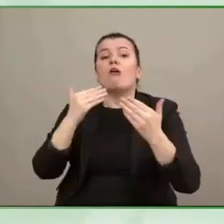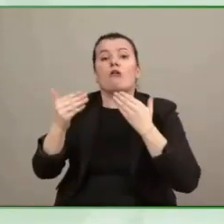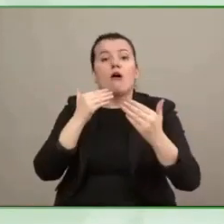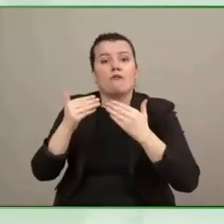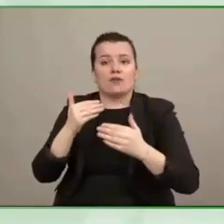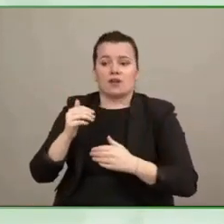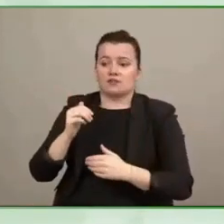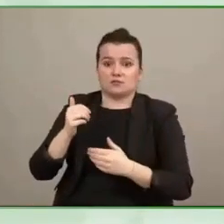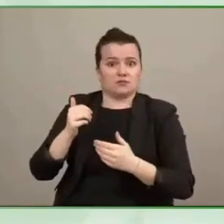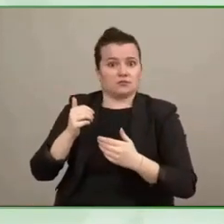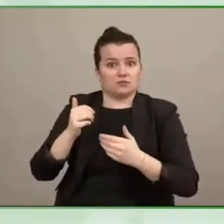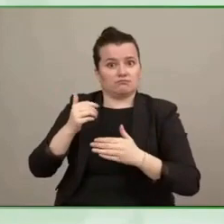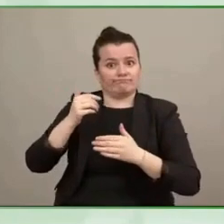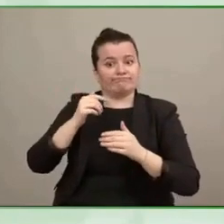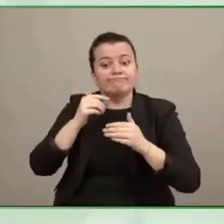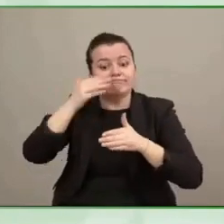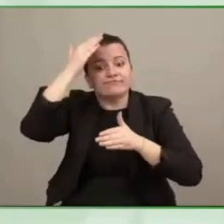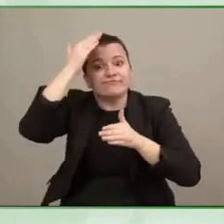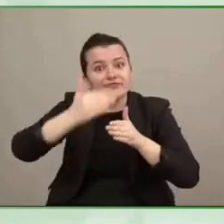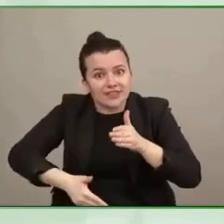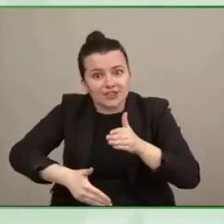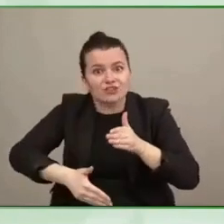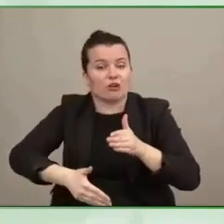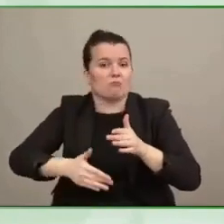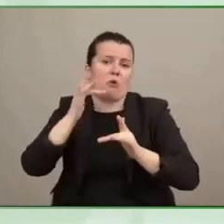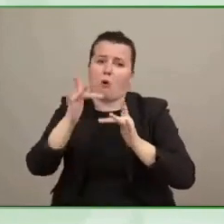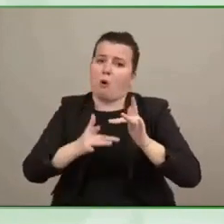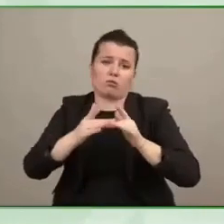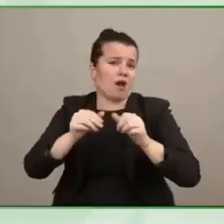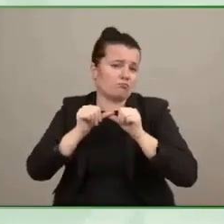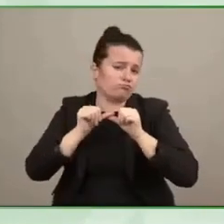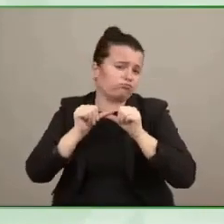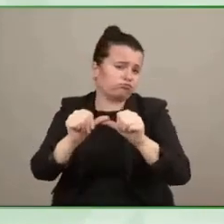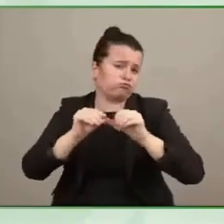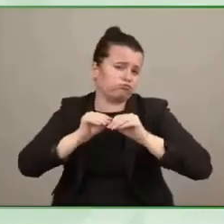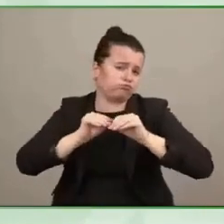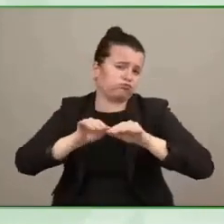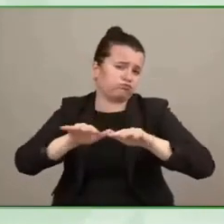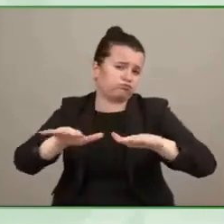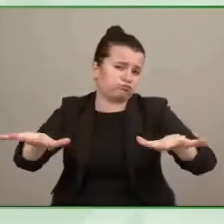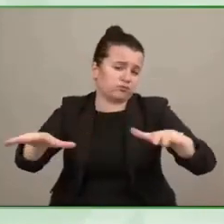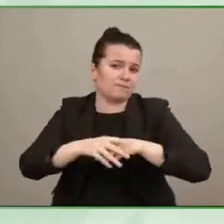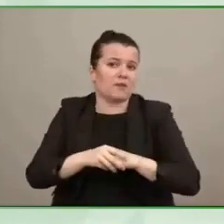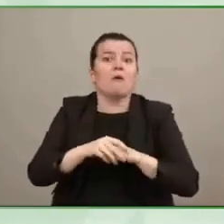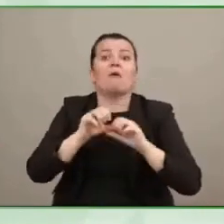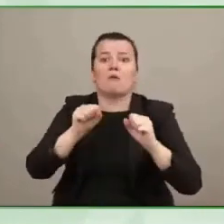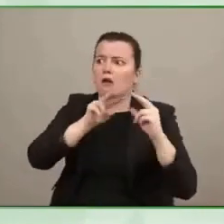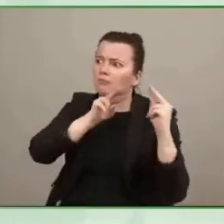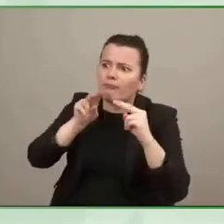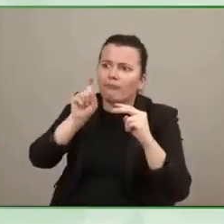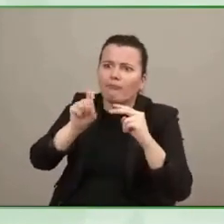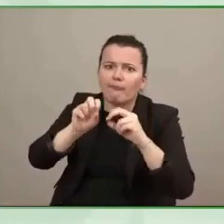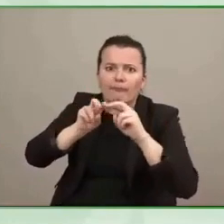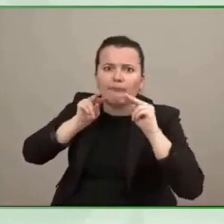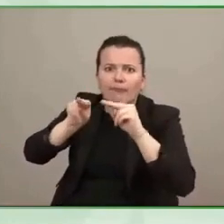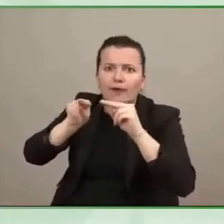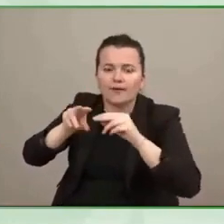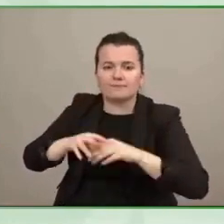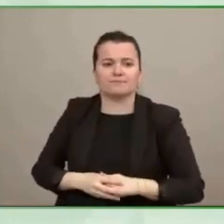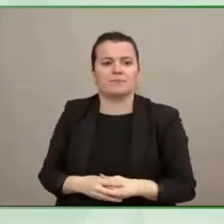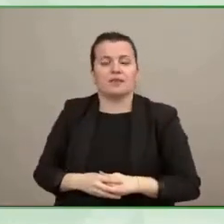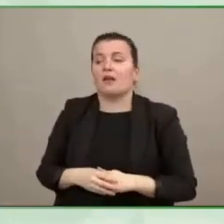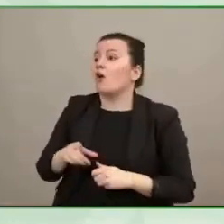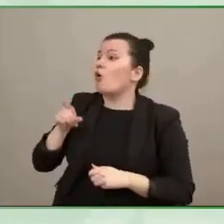So we are all having quite an audience here. If you'd be calling for an action